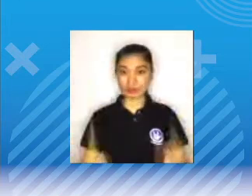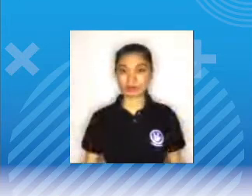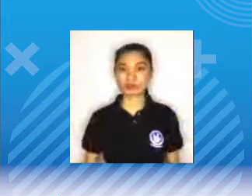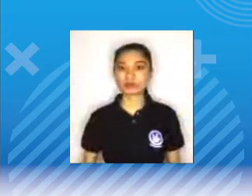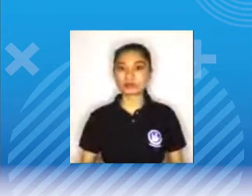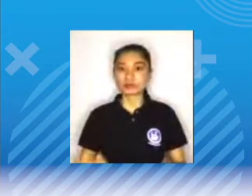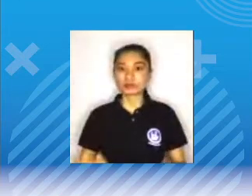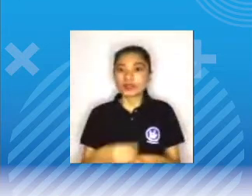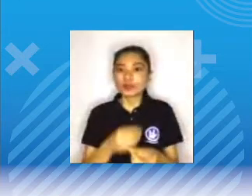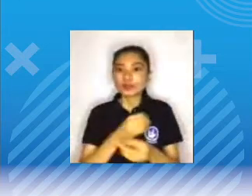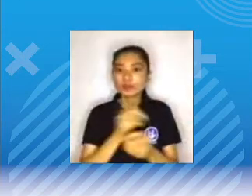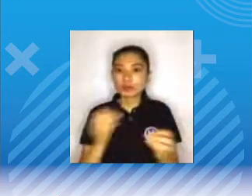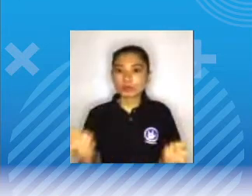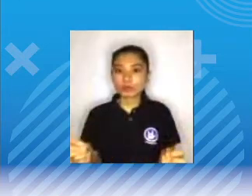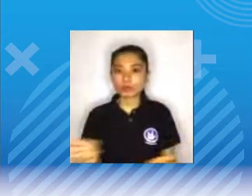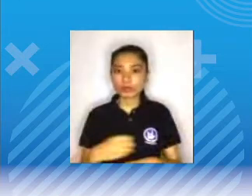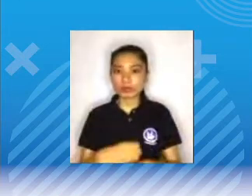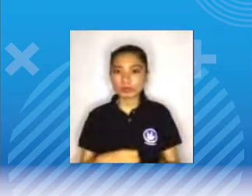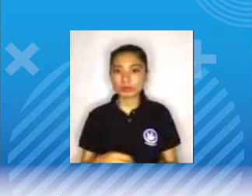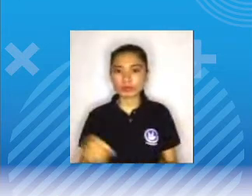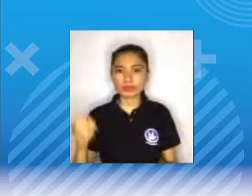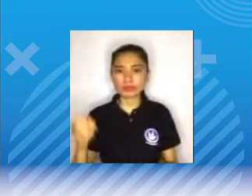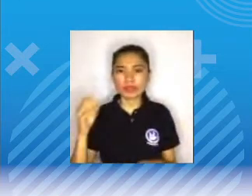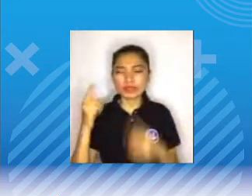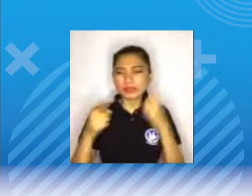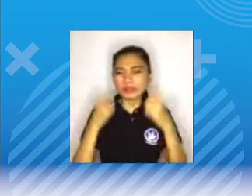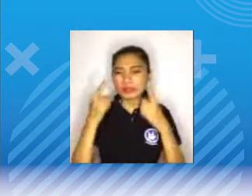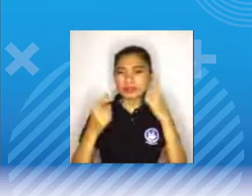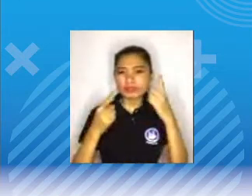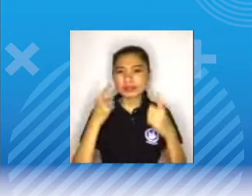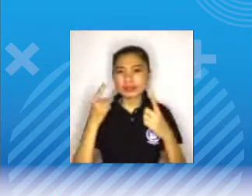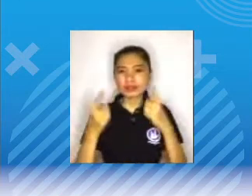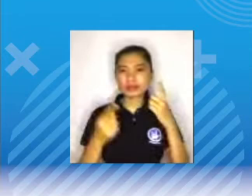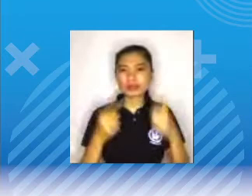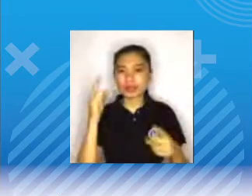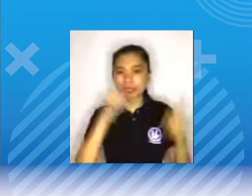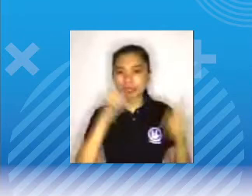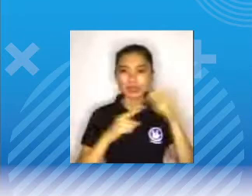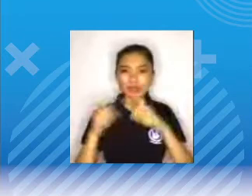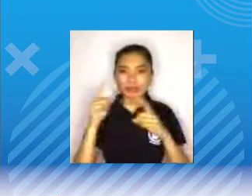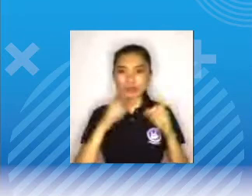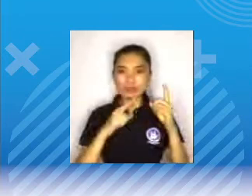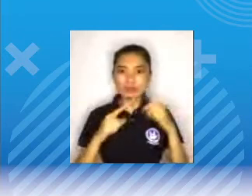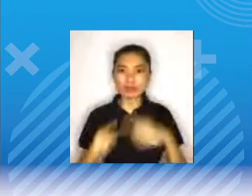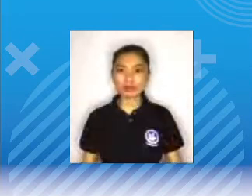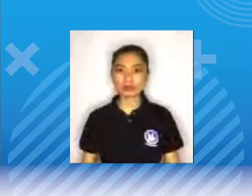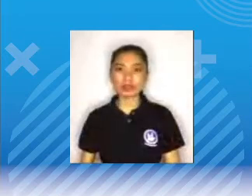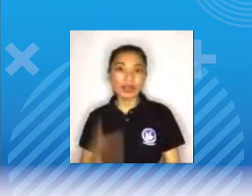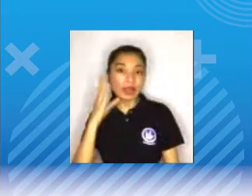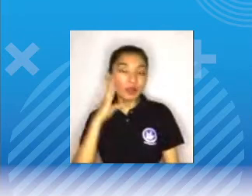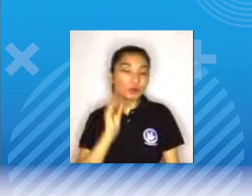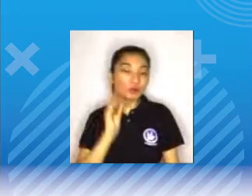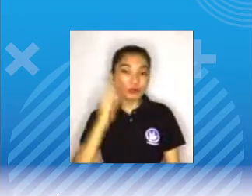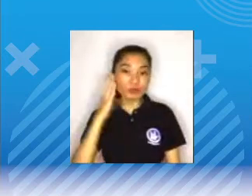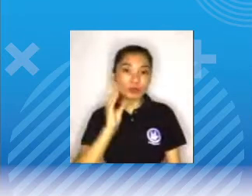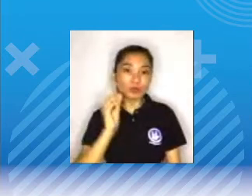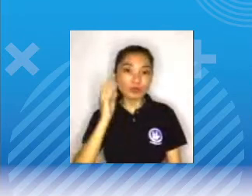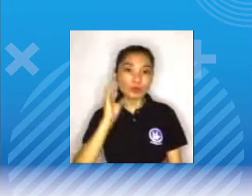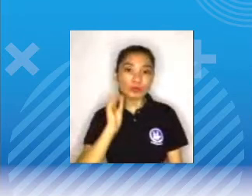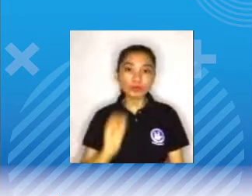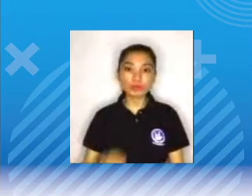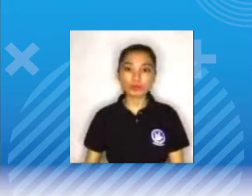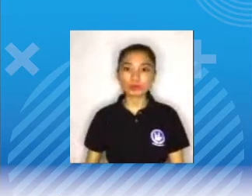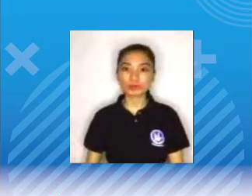mga concerns, katanungan, at syempre yung inyong experiences at insights kung paano